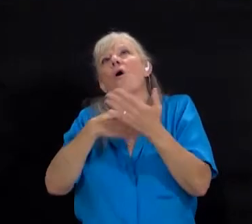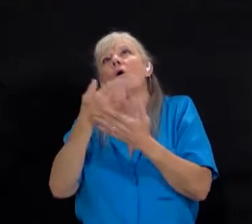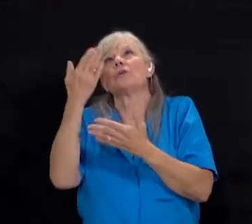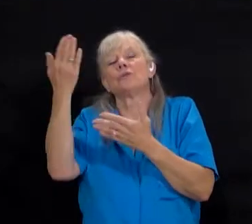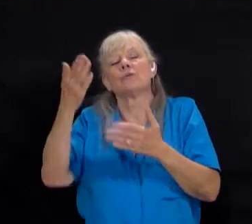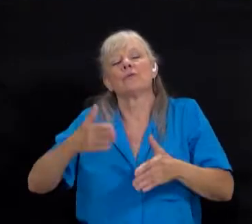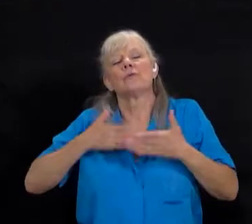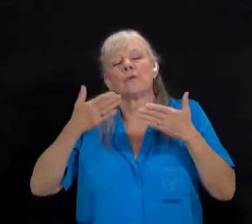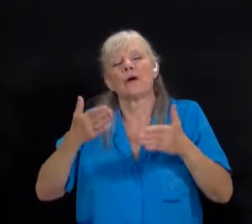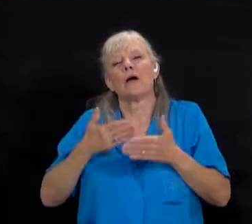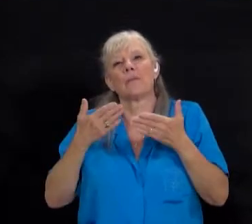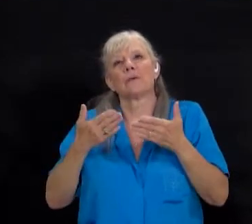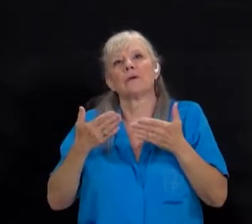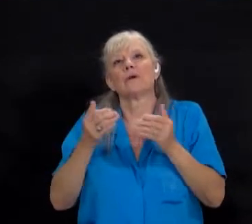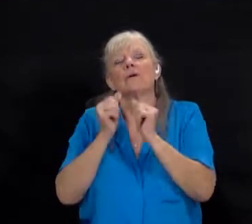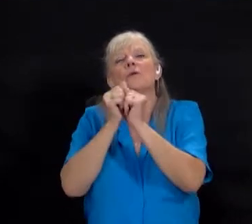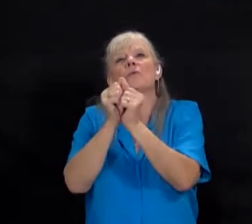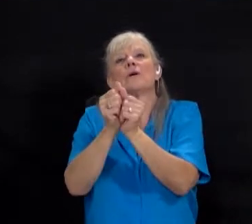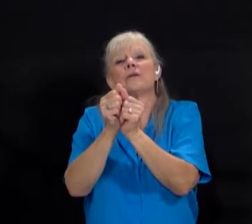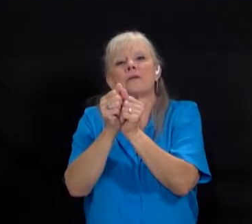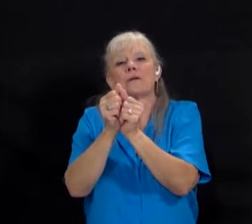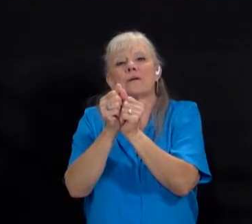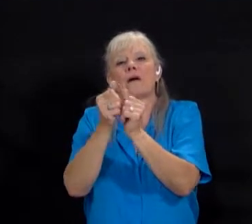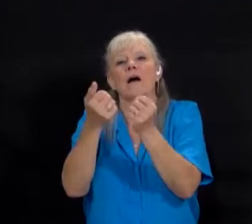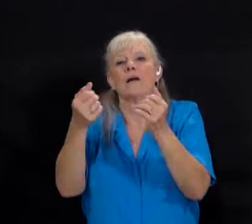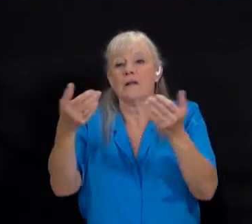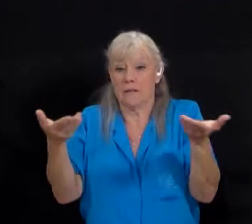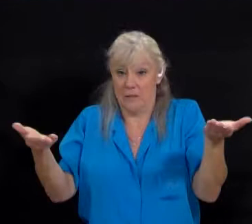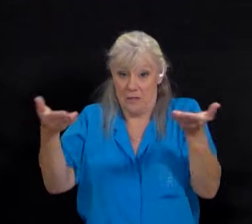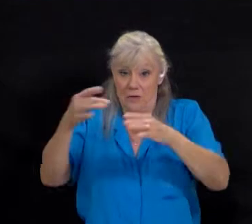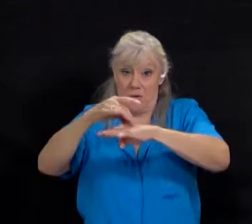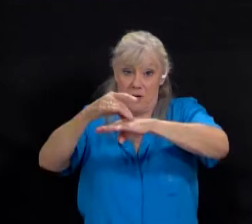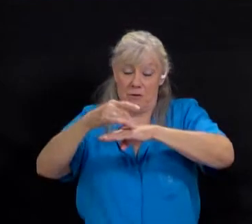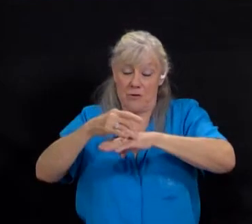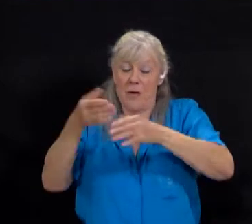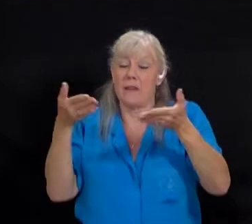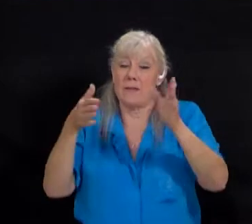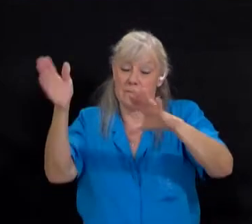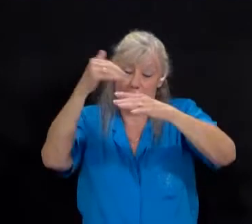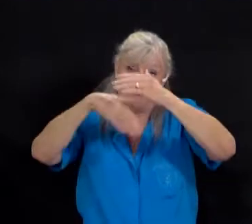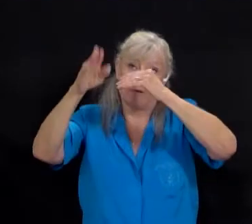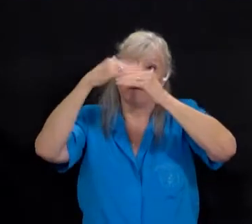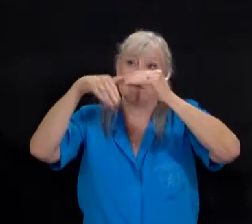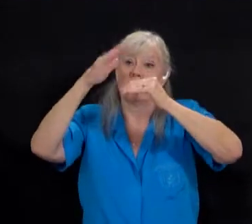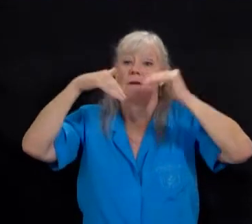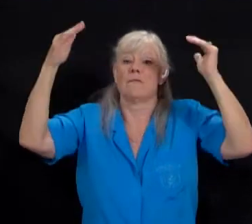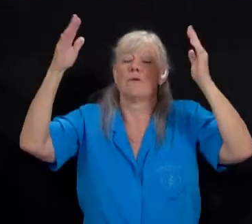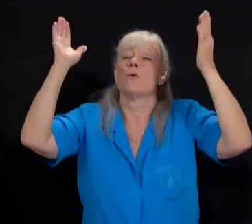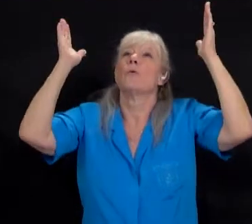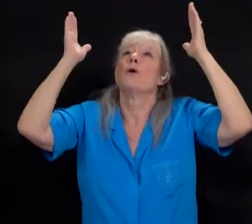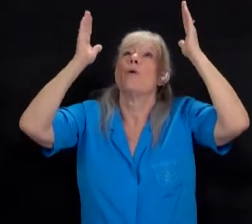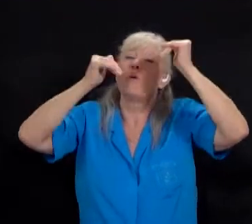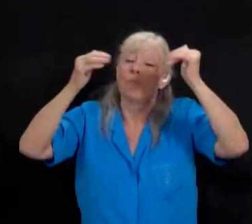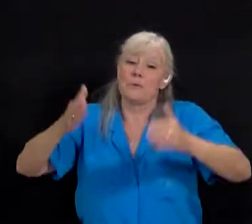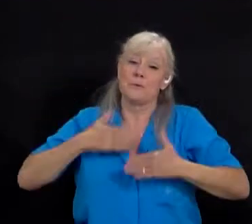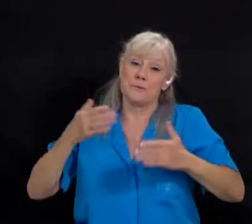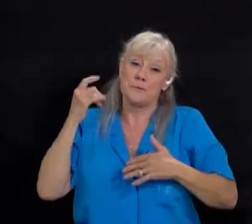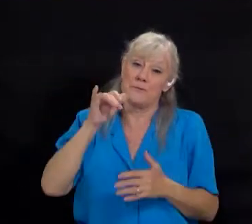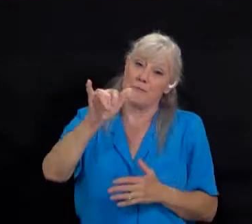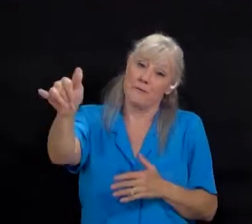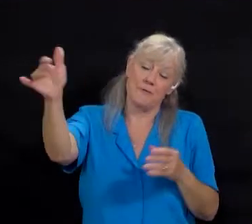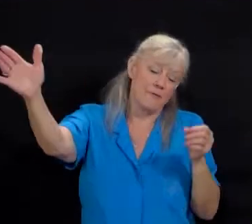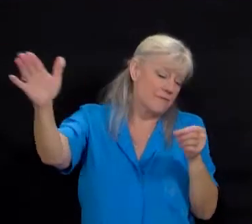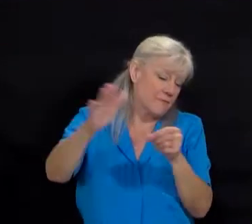pleasing to you at their passing from this life. Give kind admittance to your kingdom, that we hope to enjoy forever the fullness of